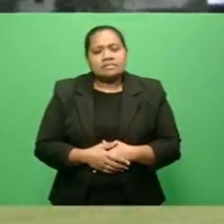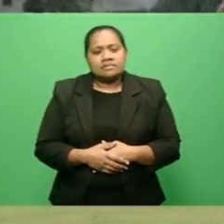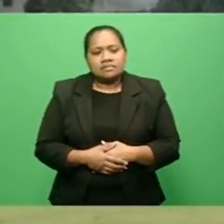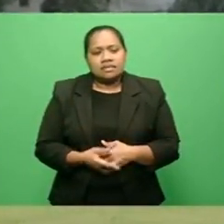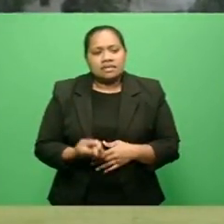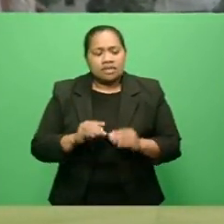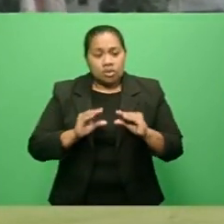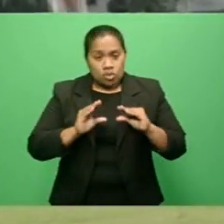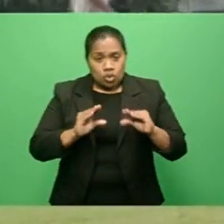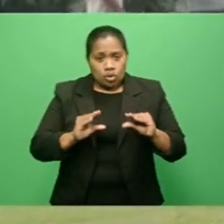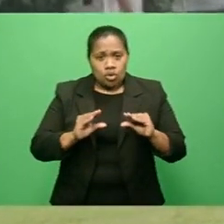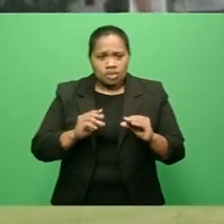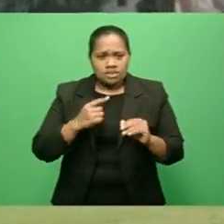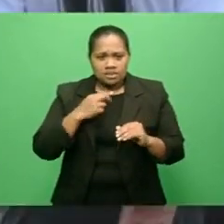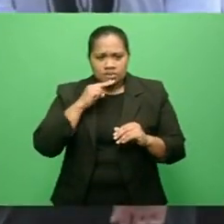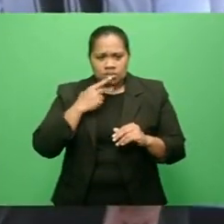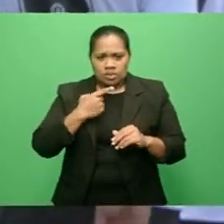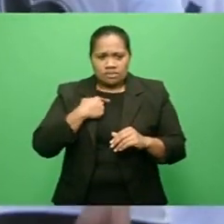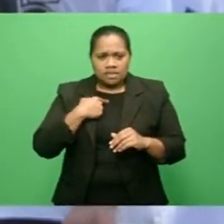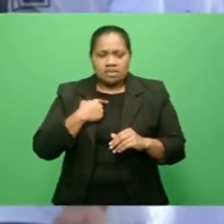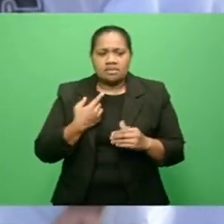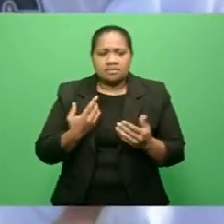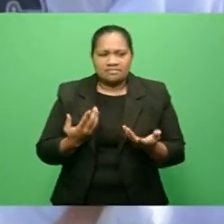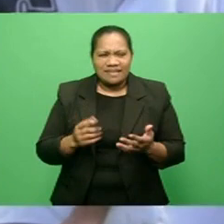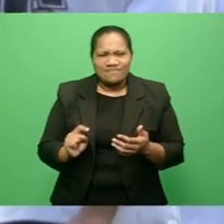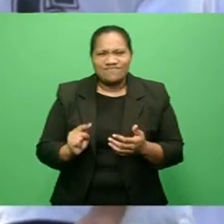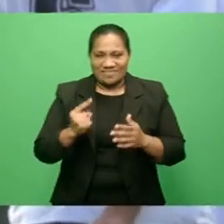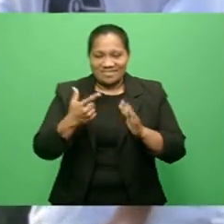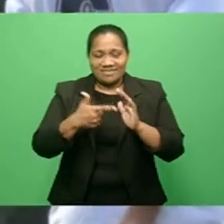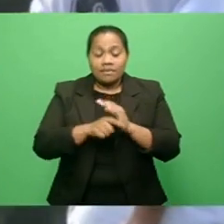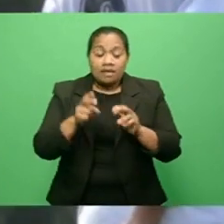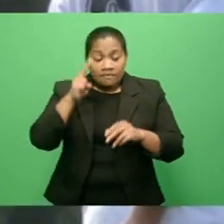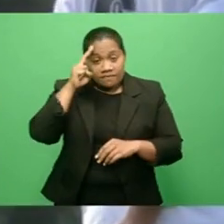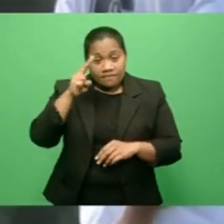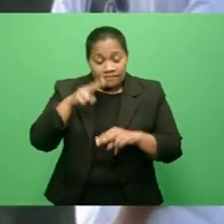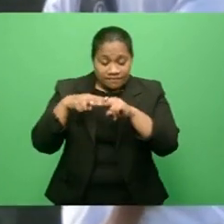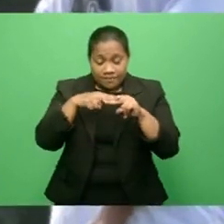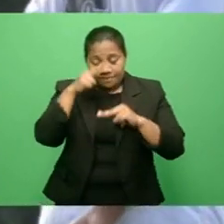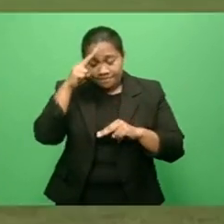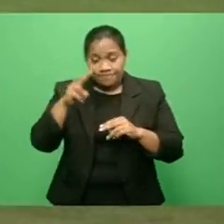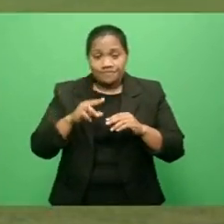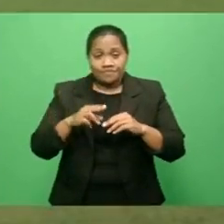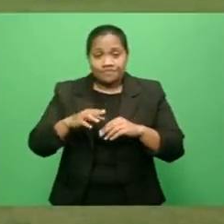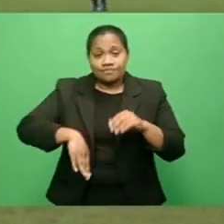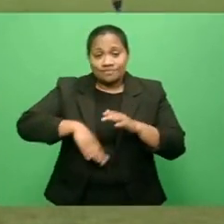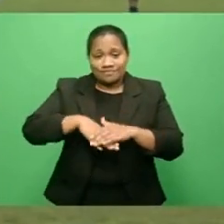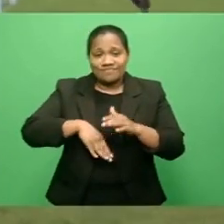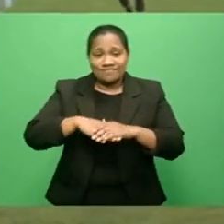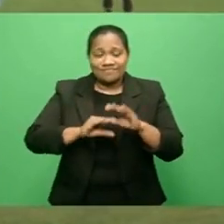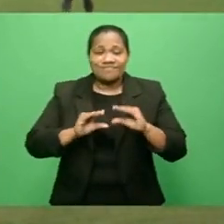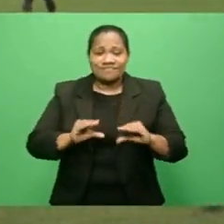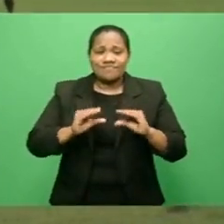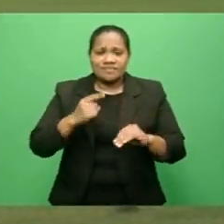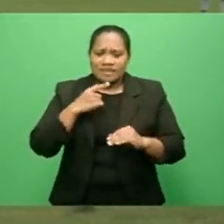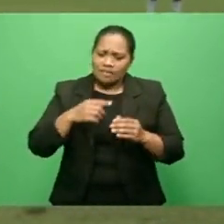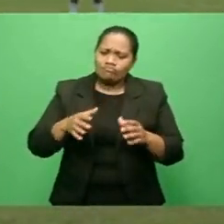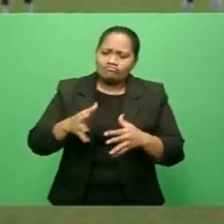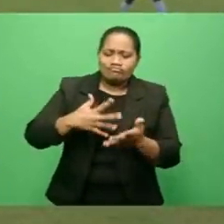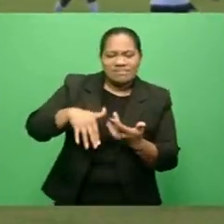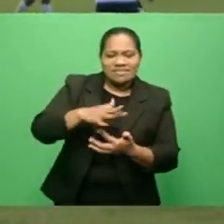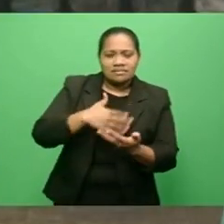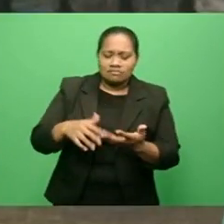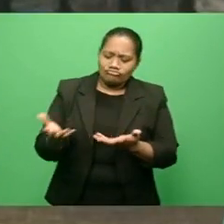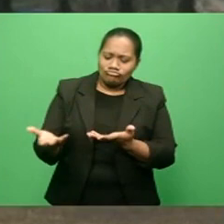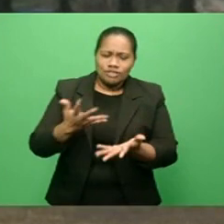Coach told me to release first time. Fiji national football head coach Fleming Shadislav has brought in a mix of young players in the